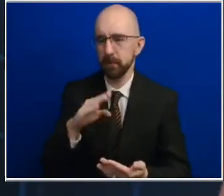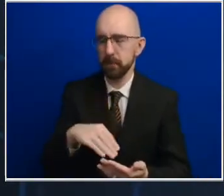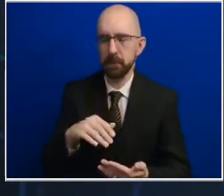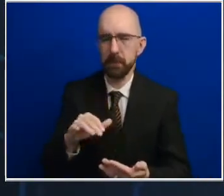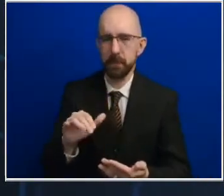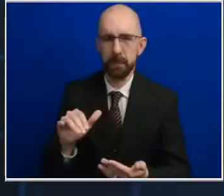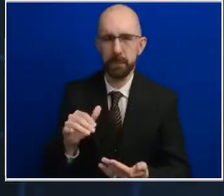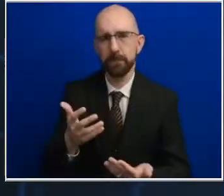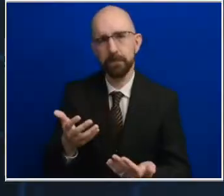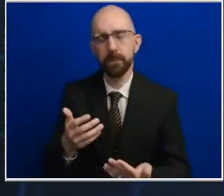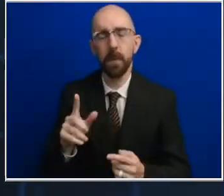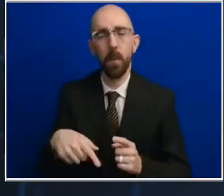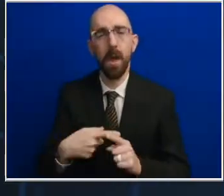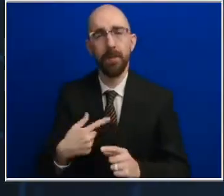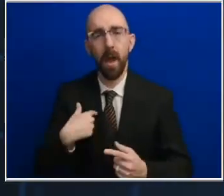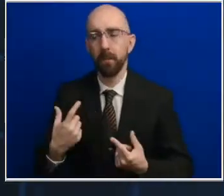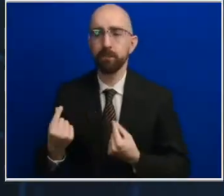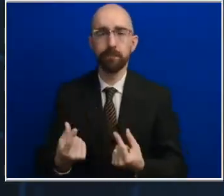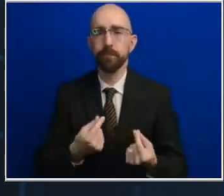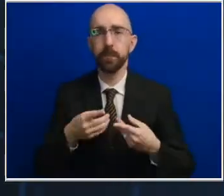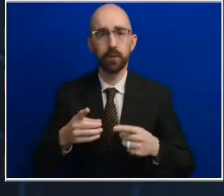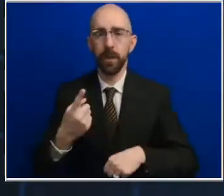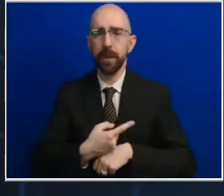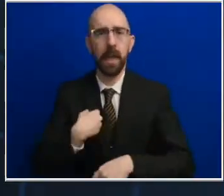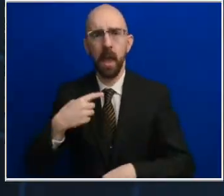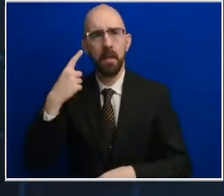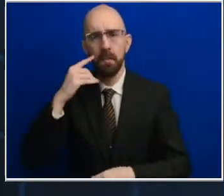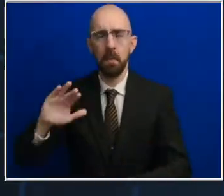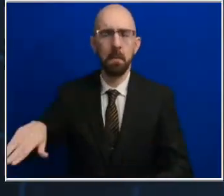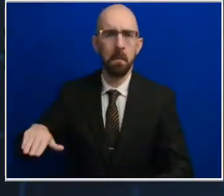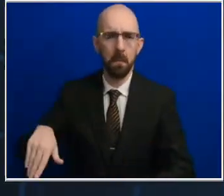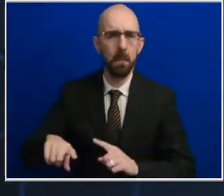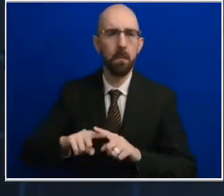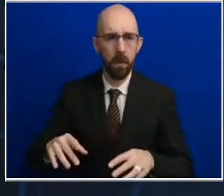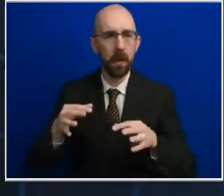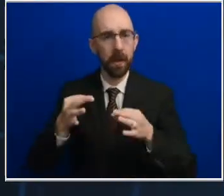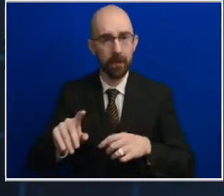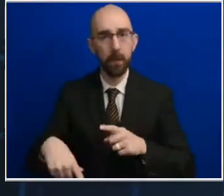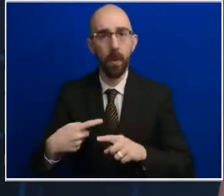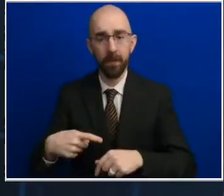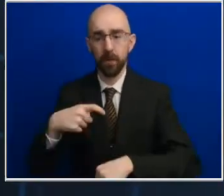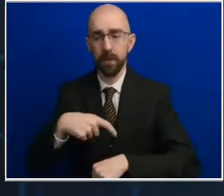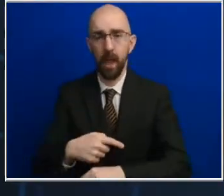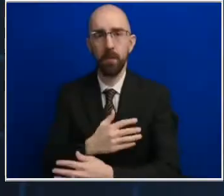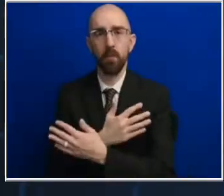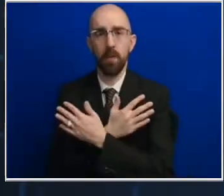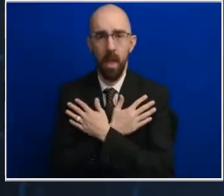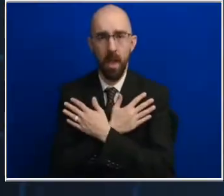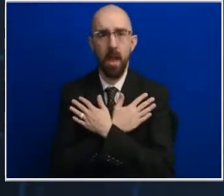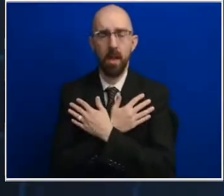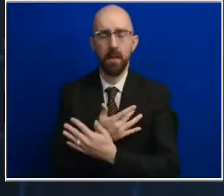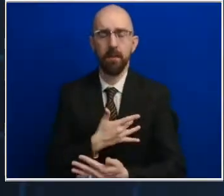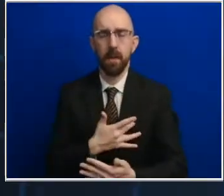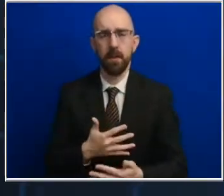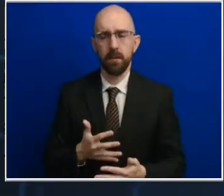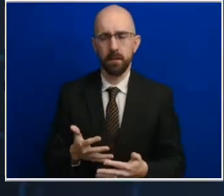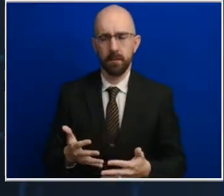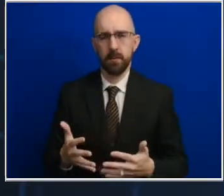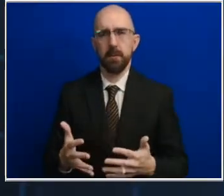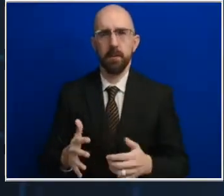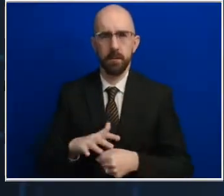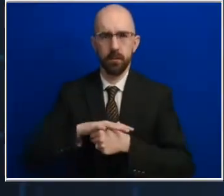be active during the day, I wouldn't think about it, but definitely when it was time to relax, it was a nervousness and a stress of